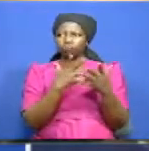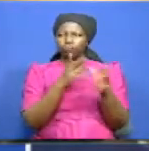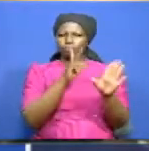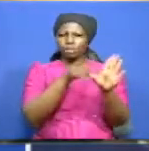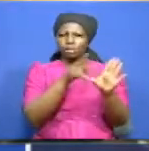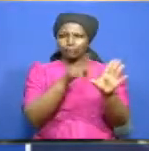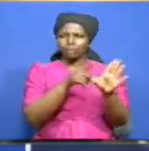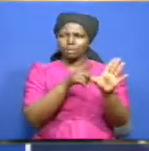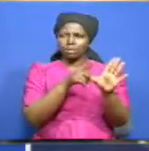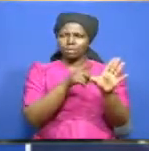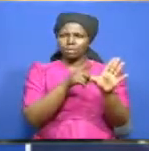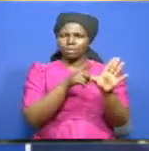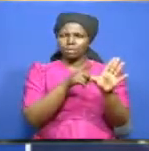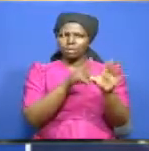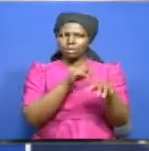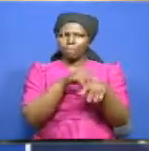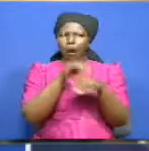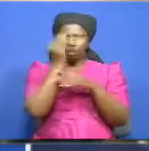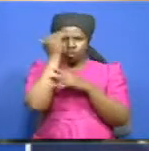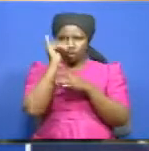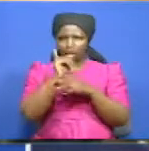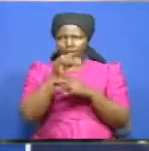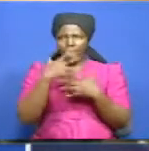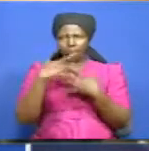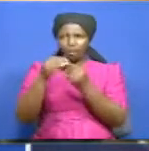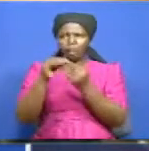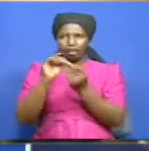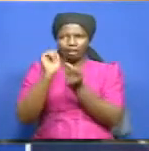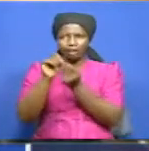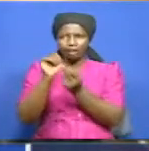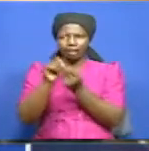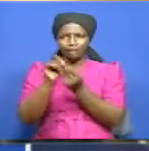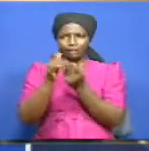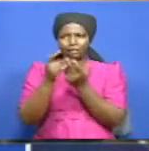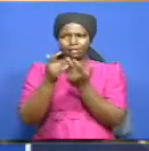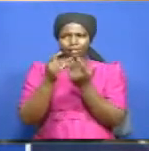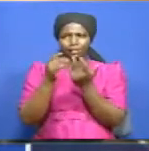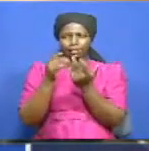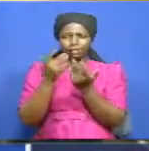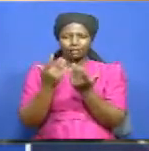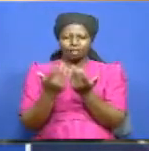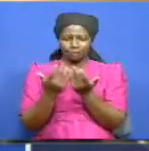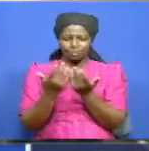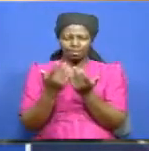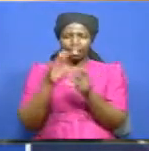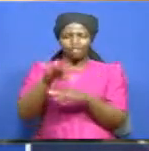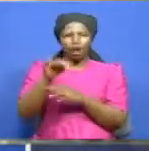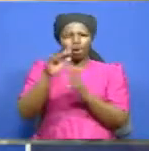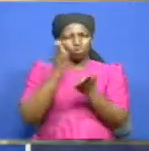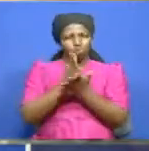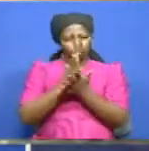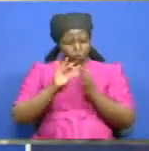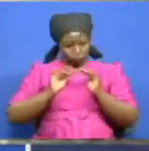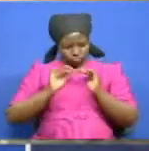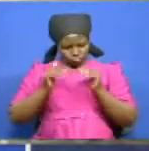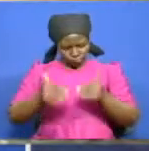venye niligundua hivyo, nilienda nikanunua ile test kit, nikapima, nikapata niko na mimba.